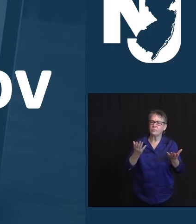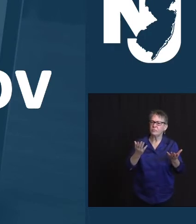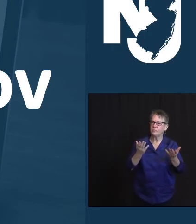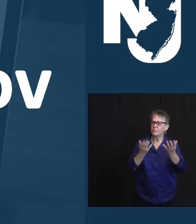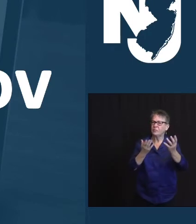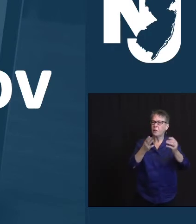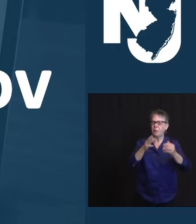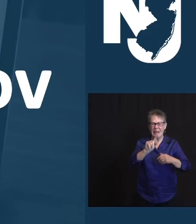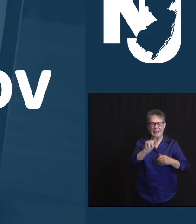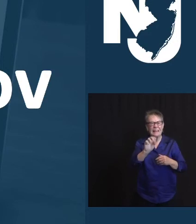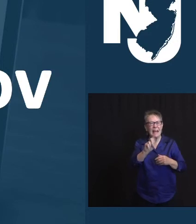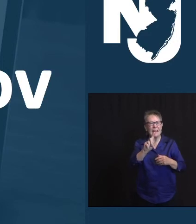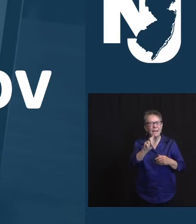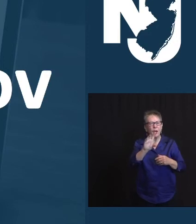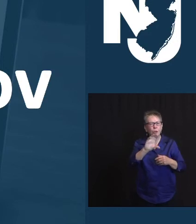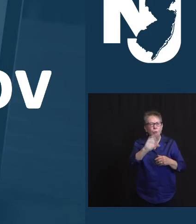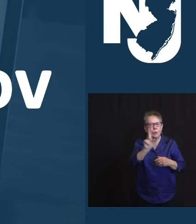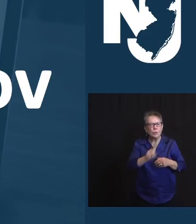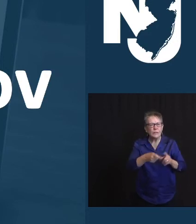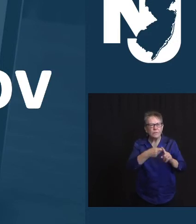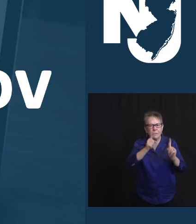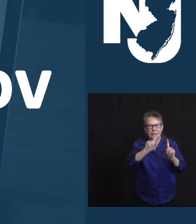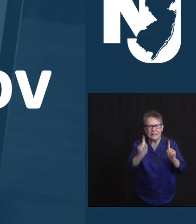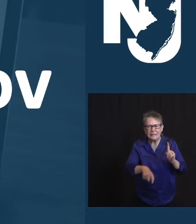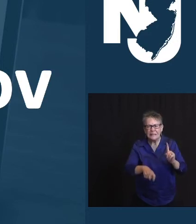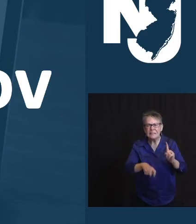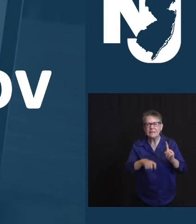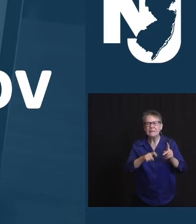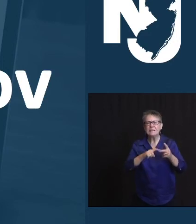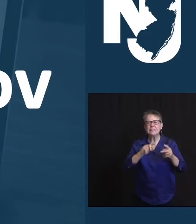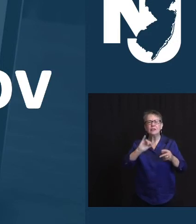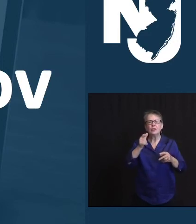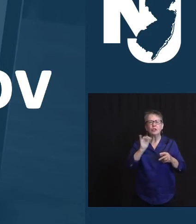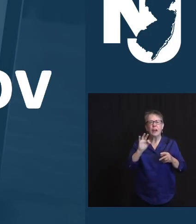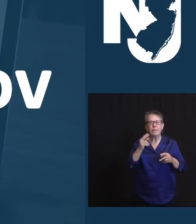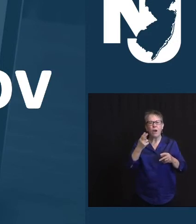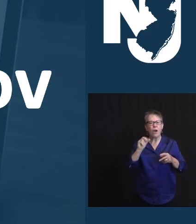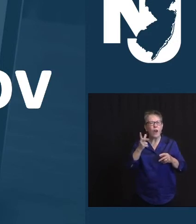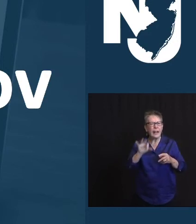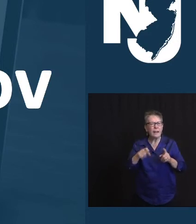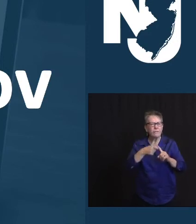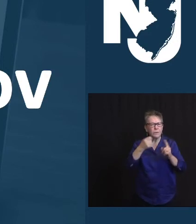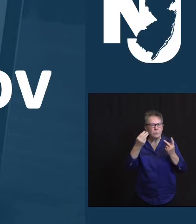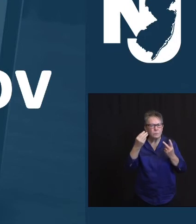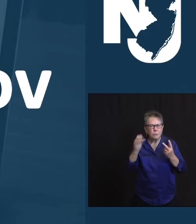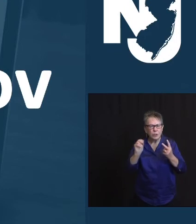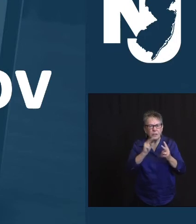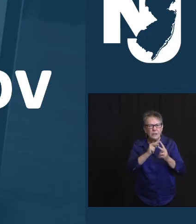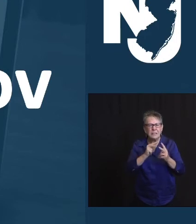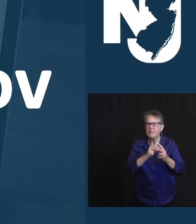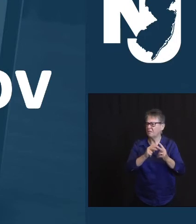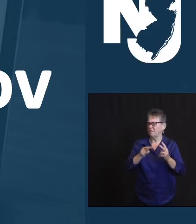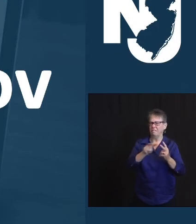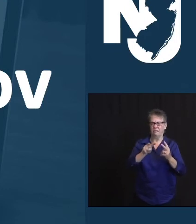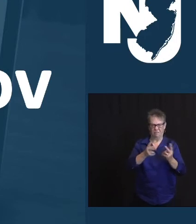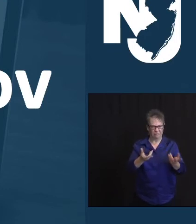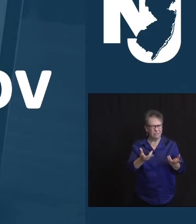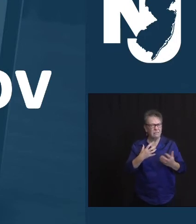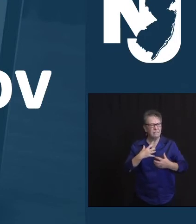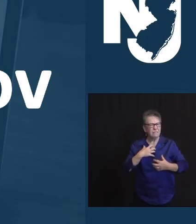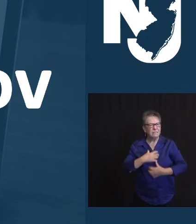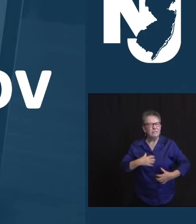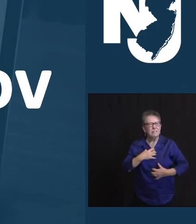succeeding. The voters have spoken. Our election officials have spoken. The courts have spoken,